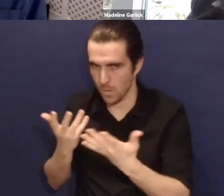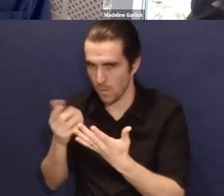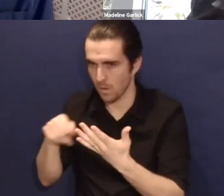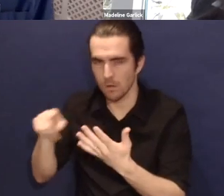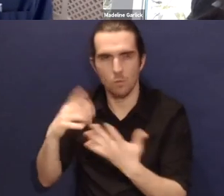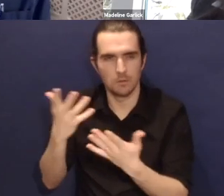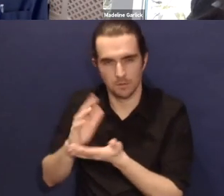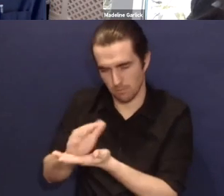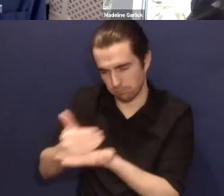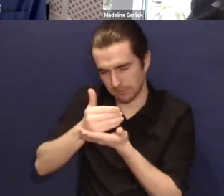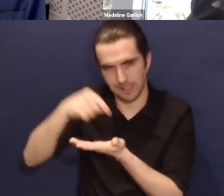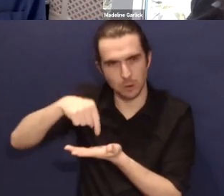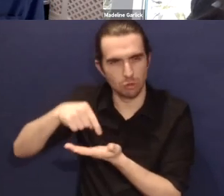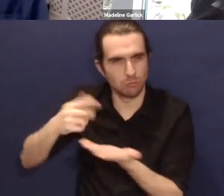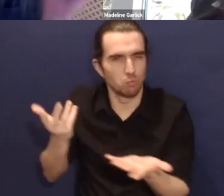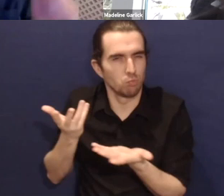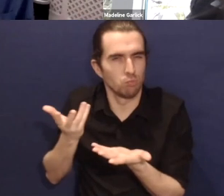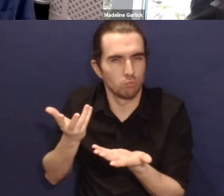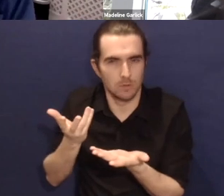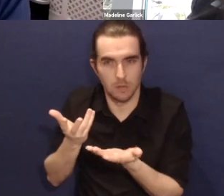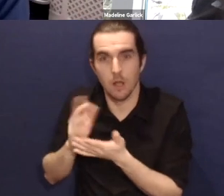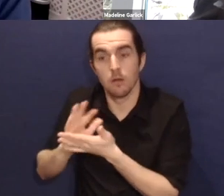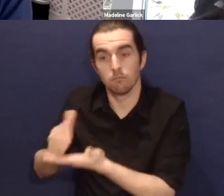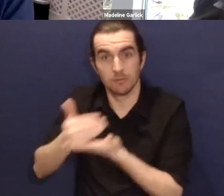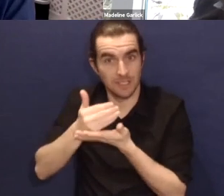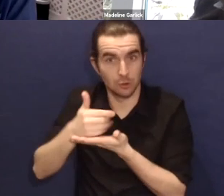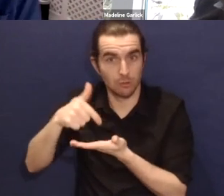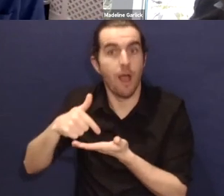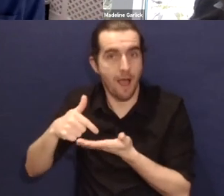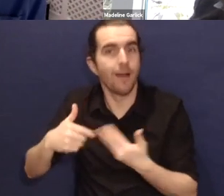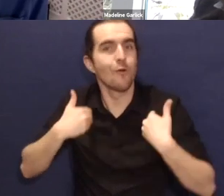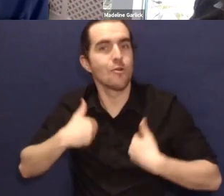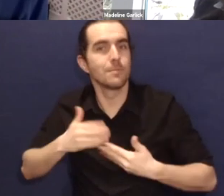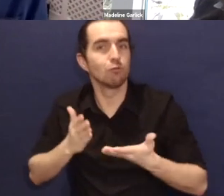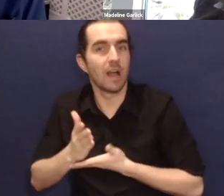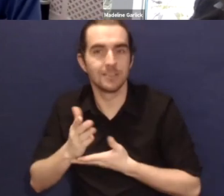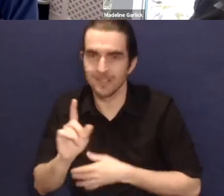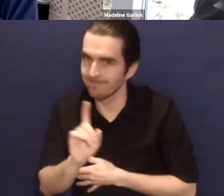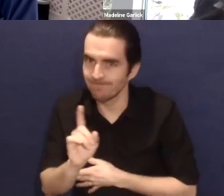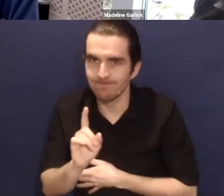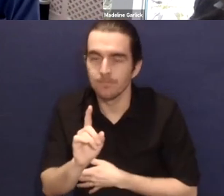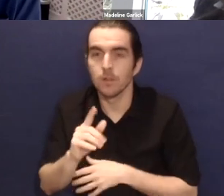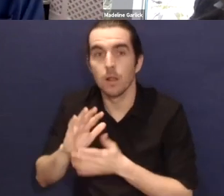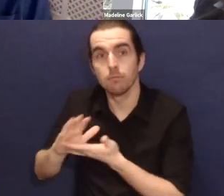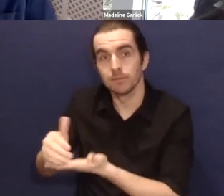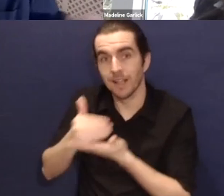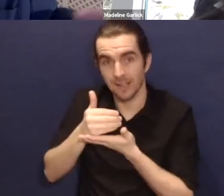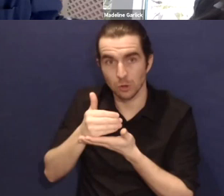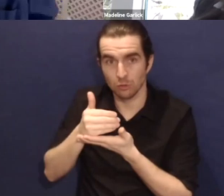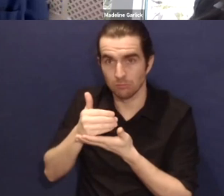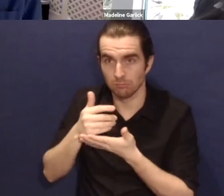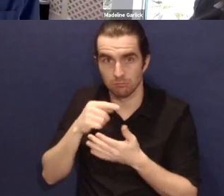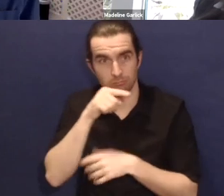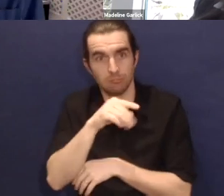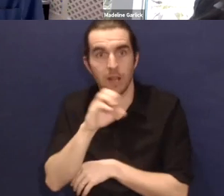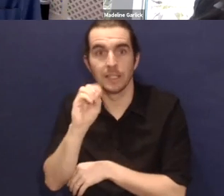armed conflict. It's the Sustainable Development Goals. No one left behind. And that includes the forcibly displaced, whether they be